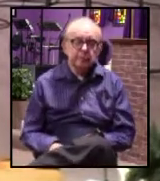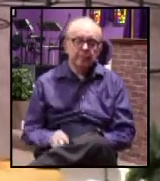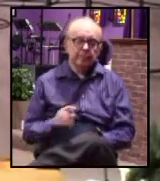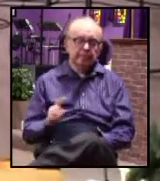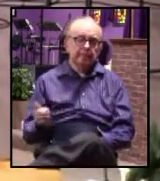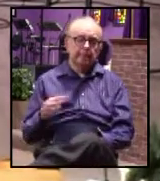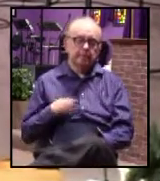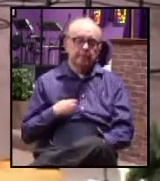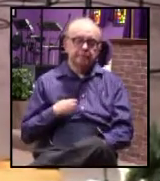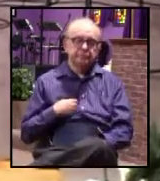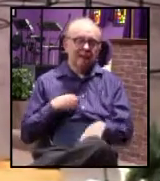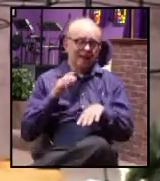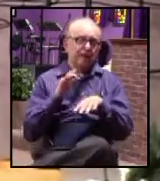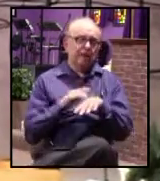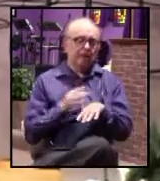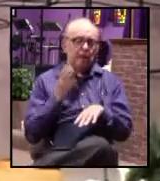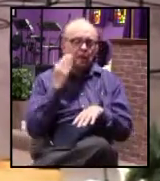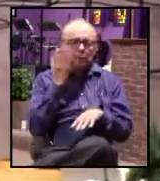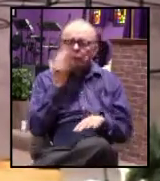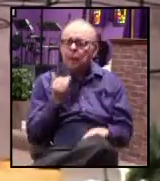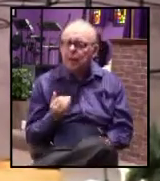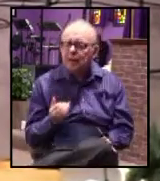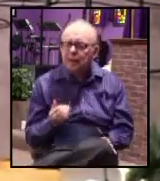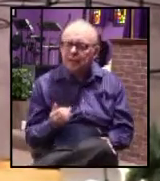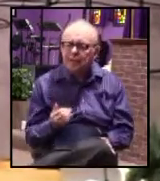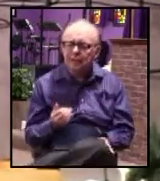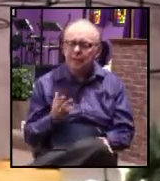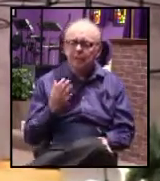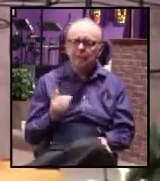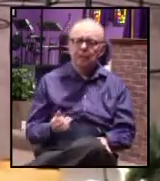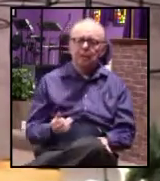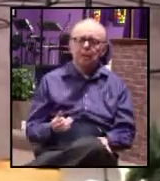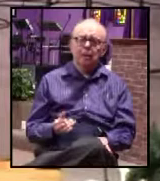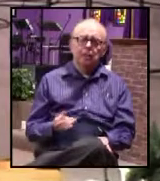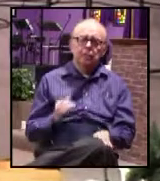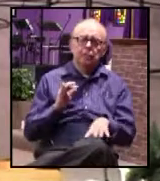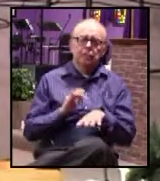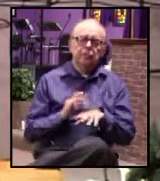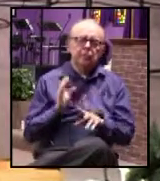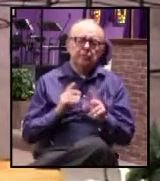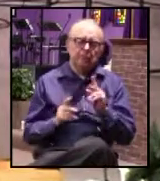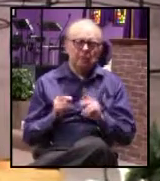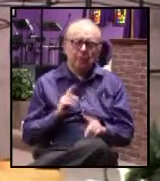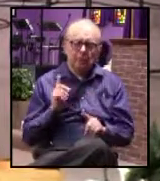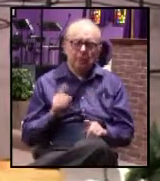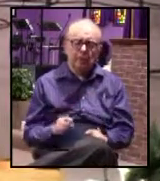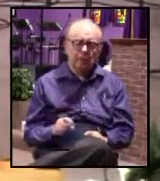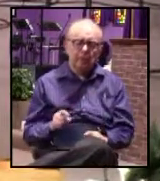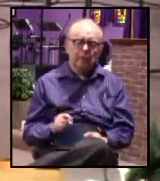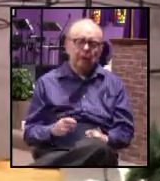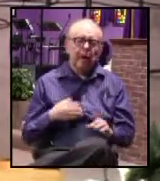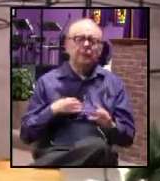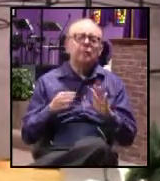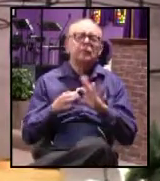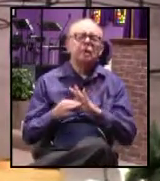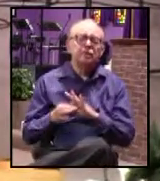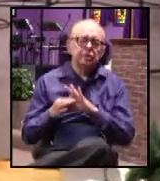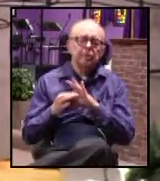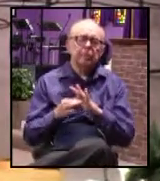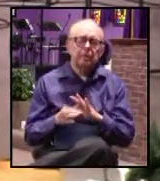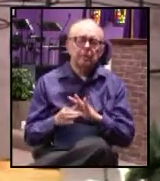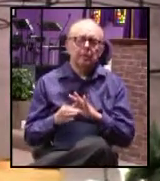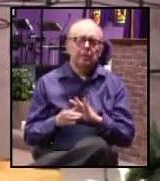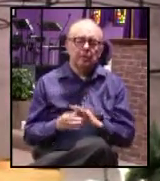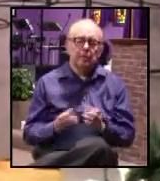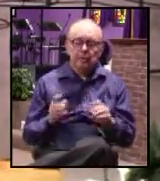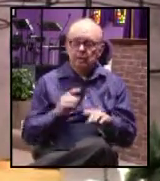They're the ones that's reaching. You want to know why? Because in order to reach people, you got to have relationships.